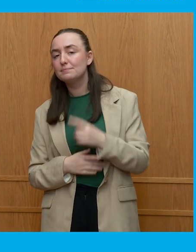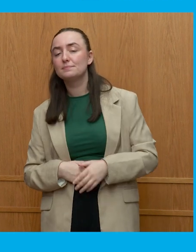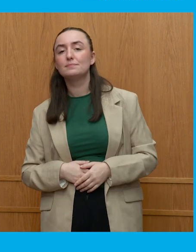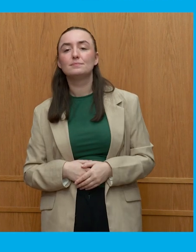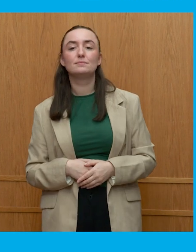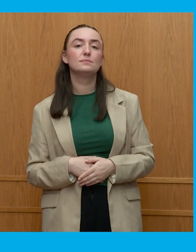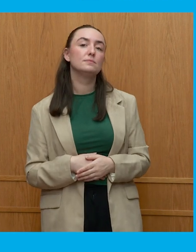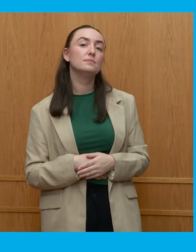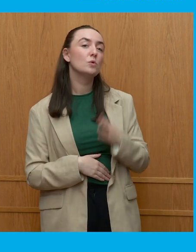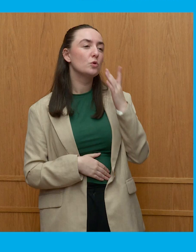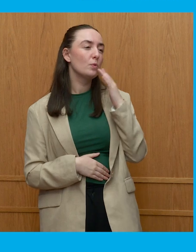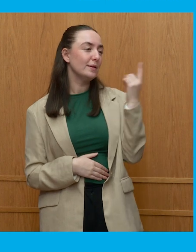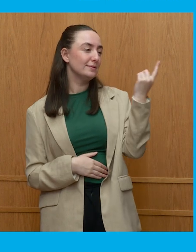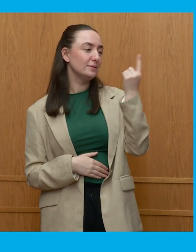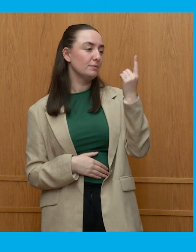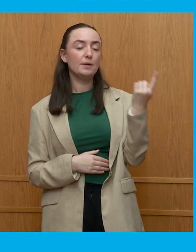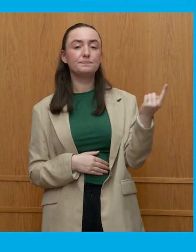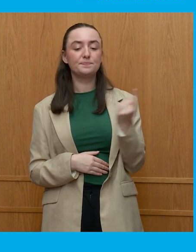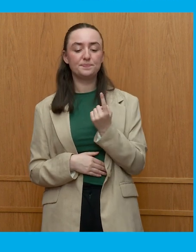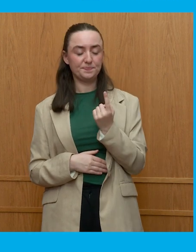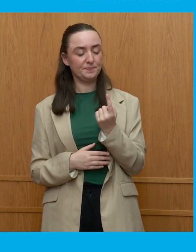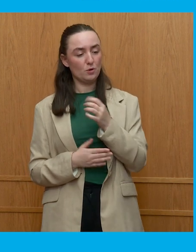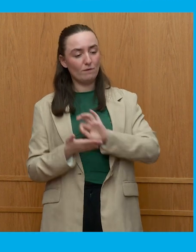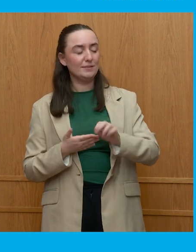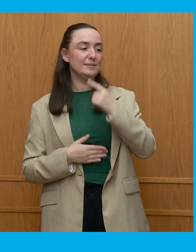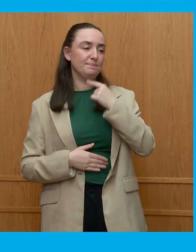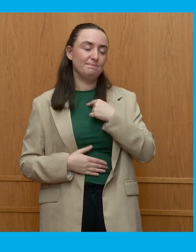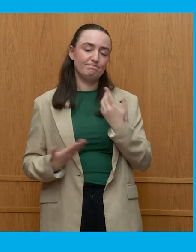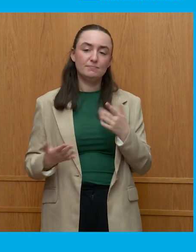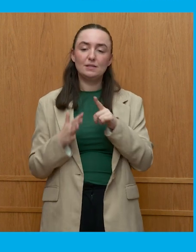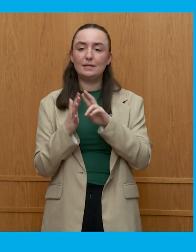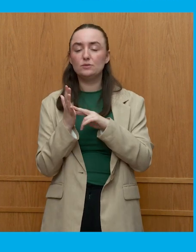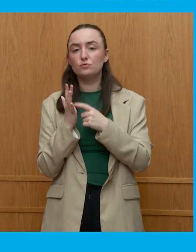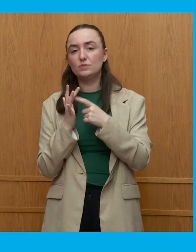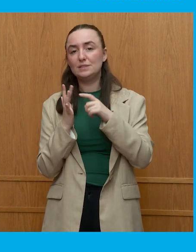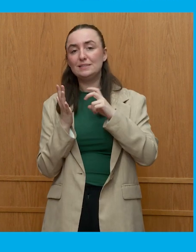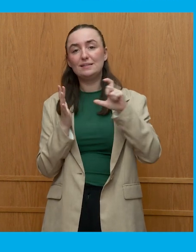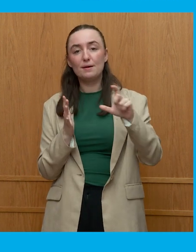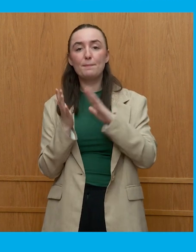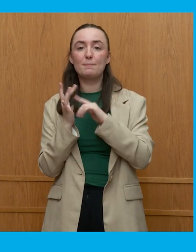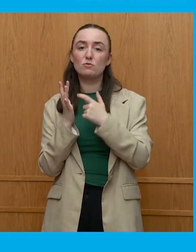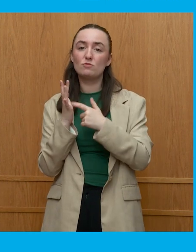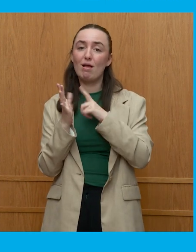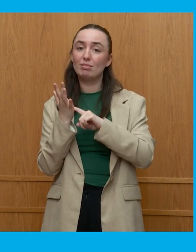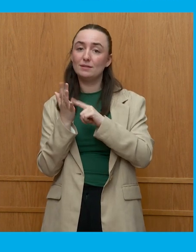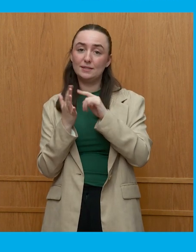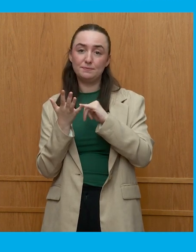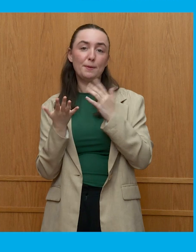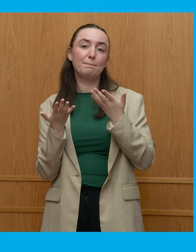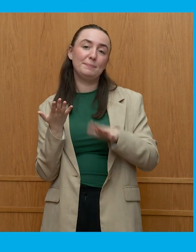and said Enrique had died. So we all, I think all of us in Edinburgh were shocked,